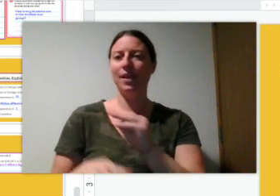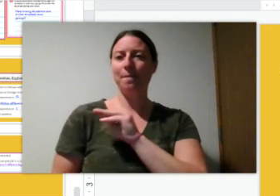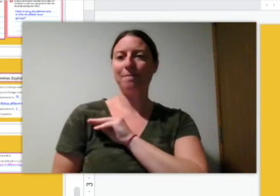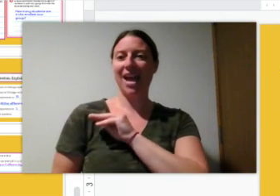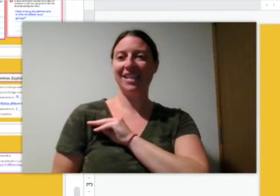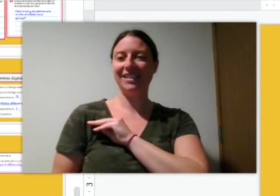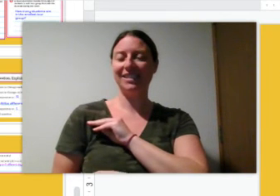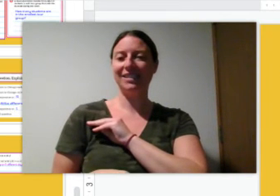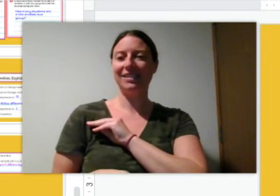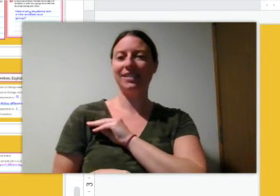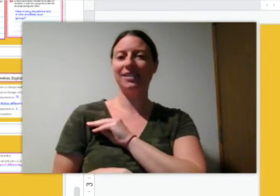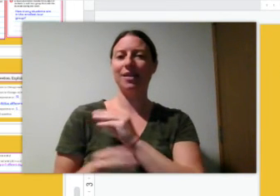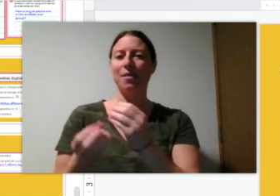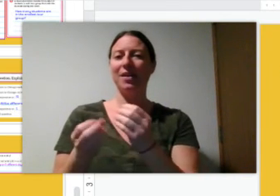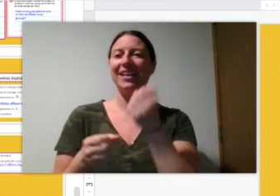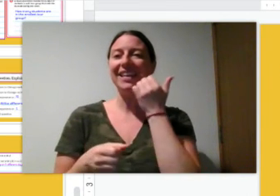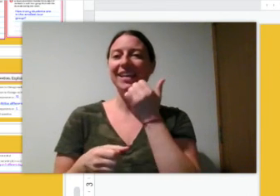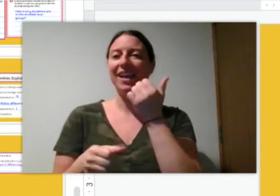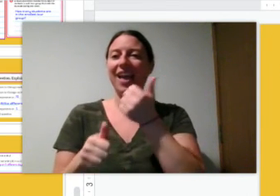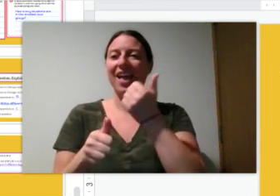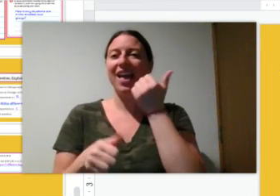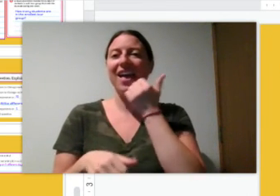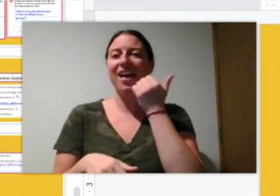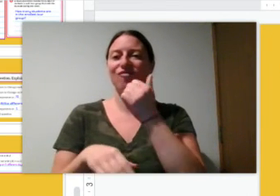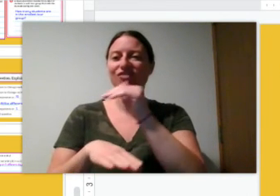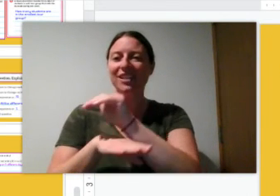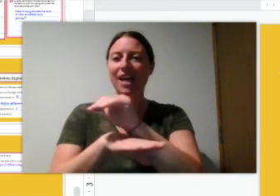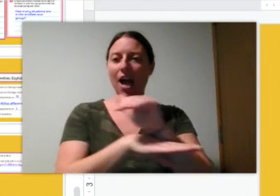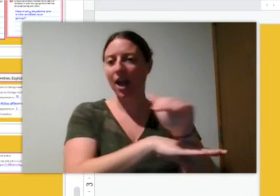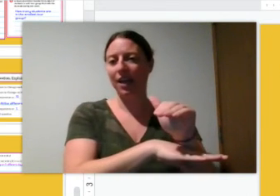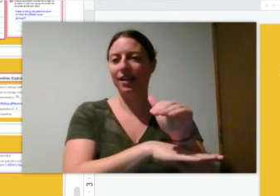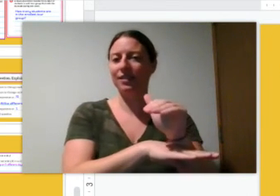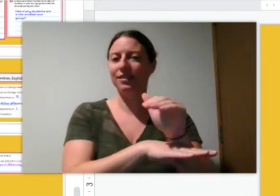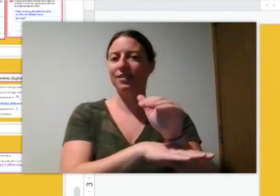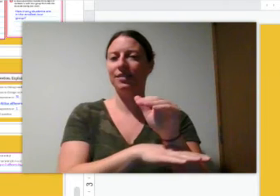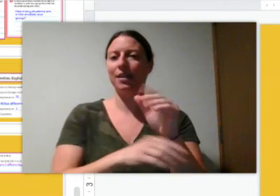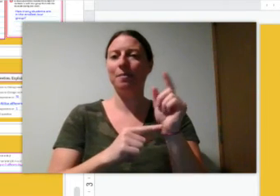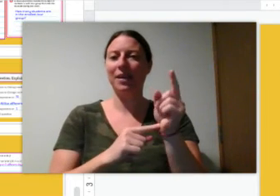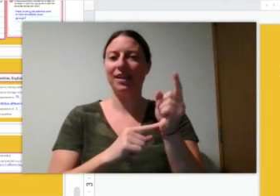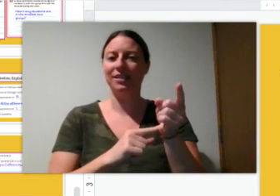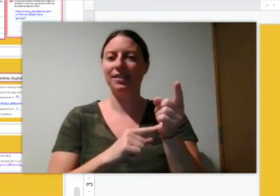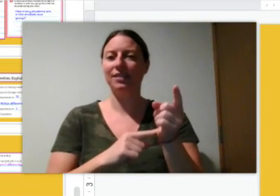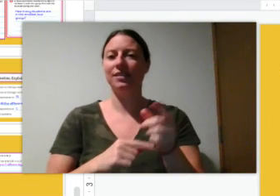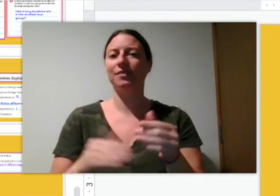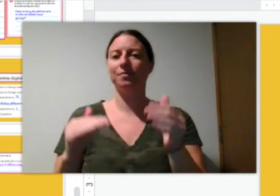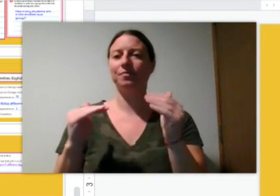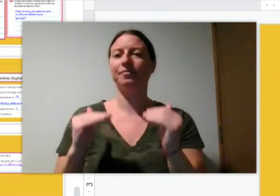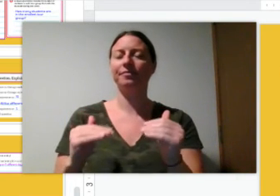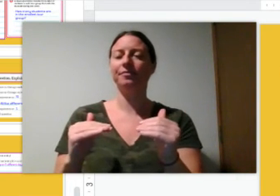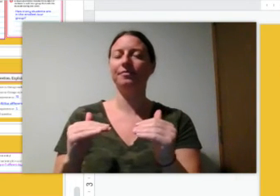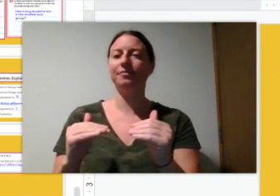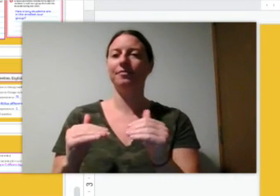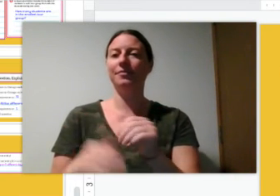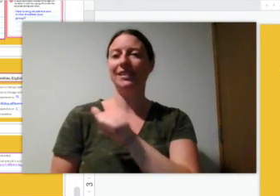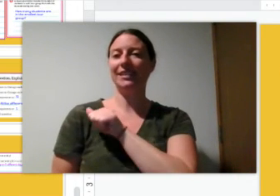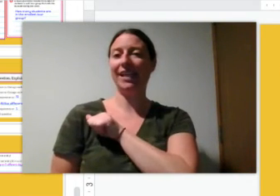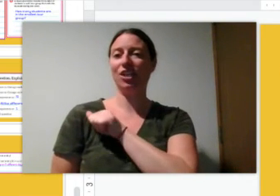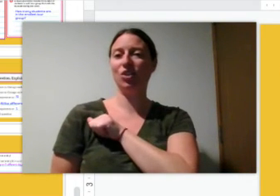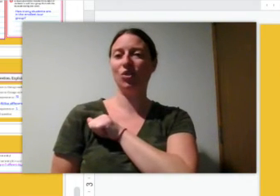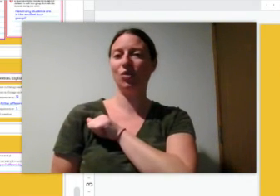each night? So many nights. How many more minutes did Andrew spend on homework on Tuesday